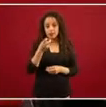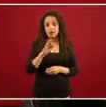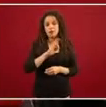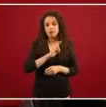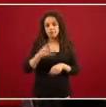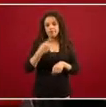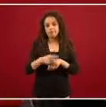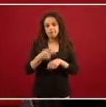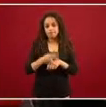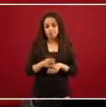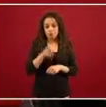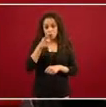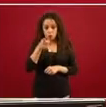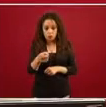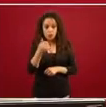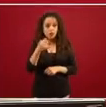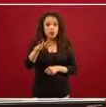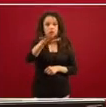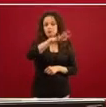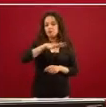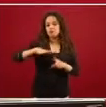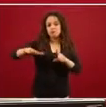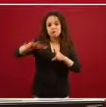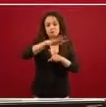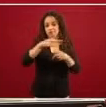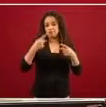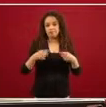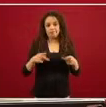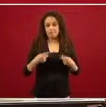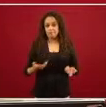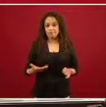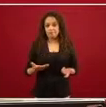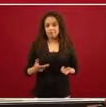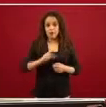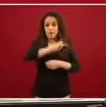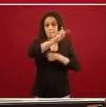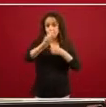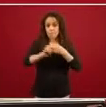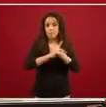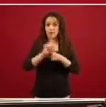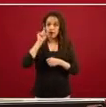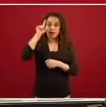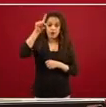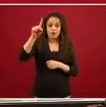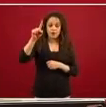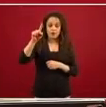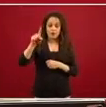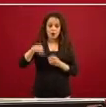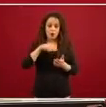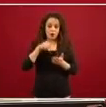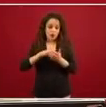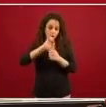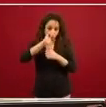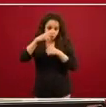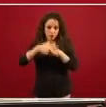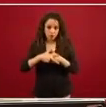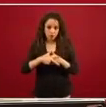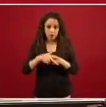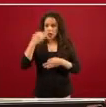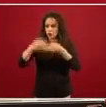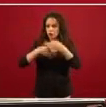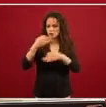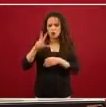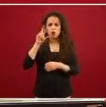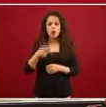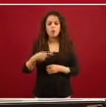you, and all of the people you know. This is not desirable for anyone. What happened in the European countries,